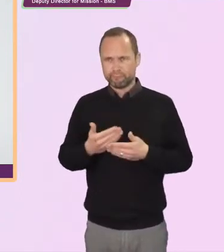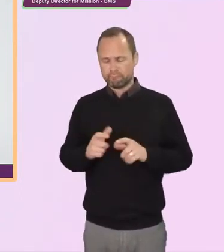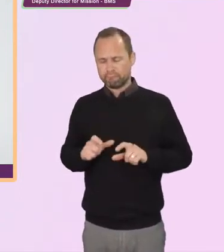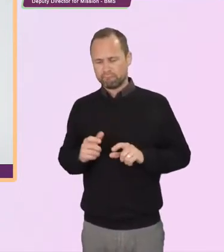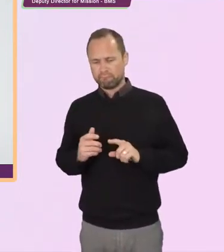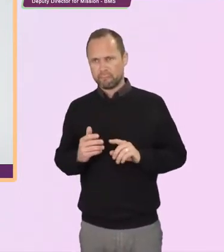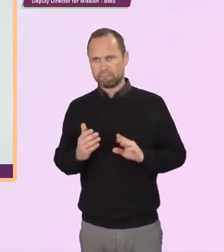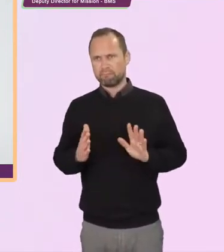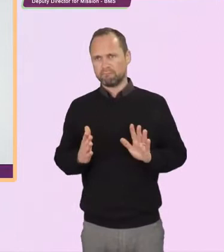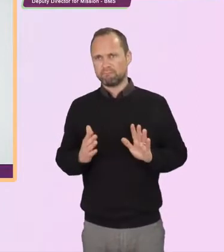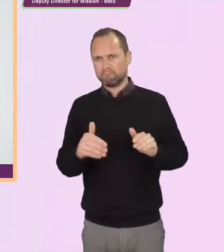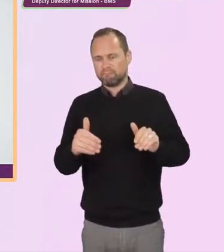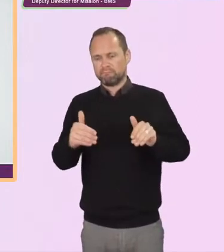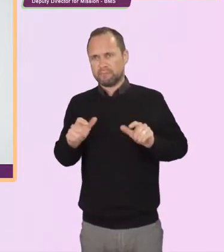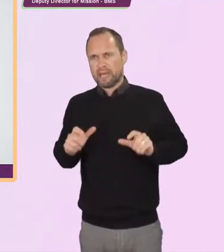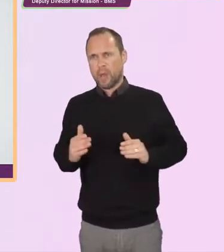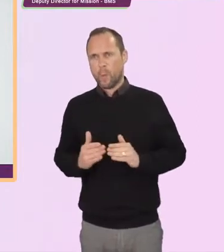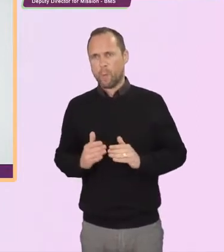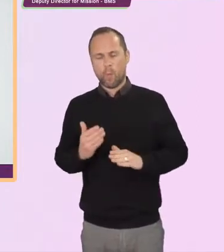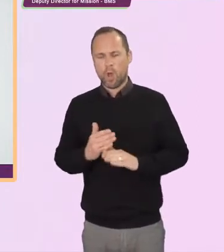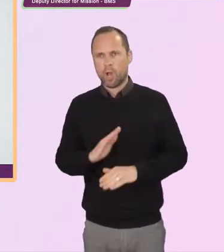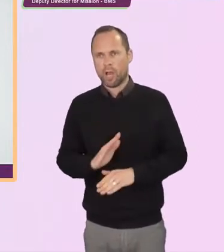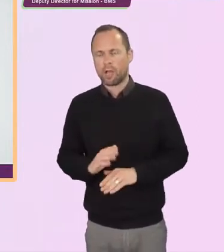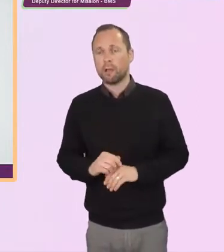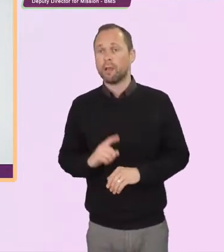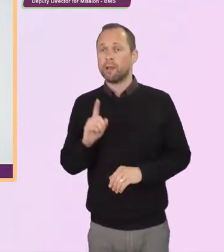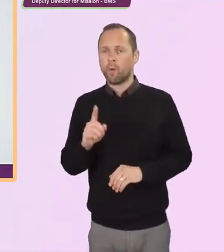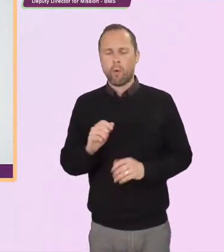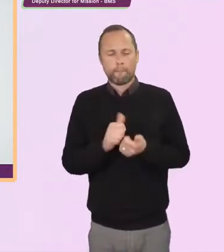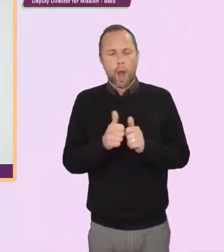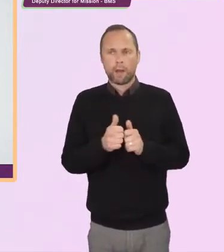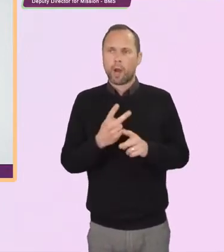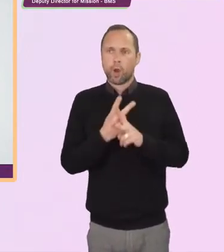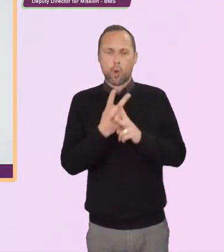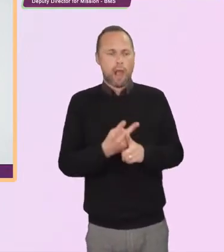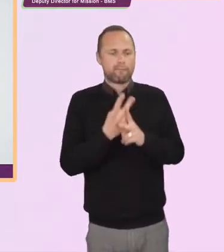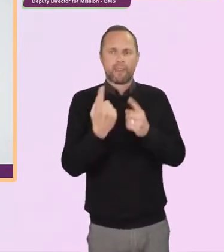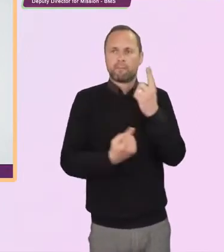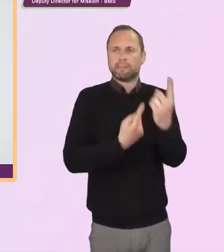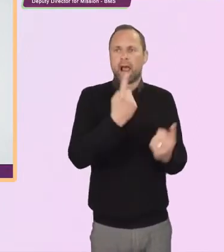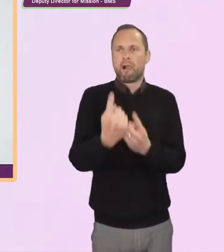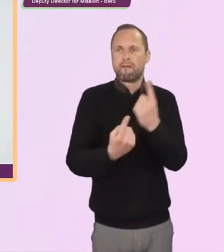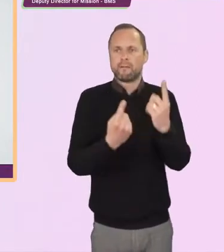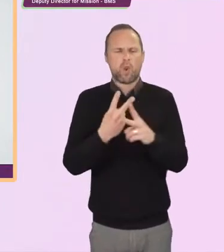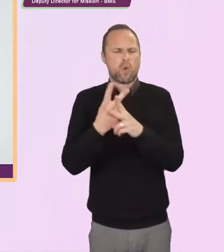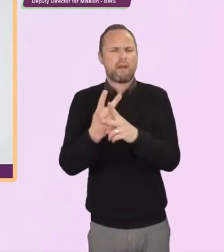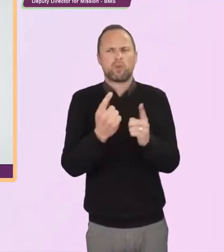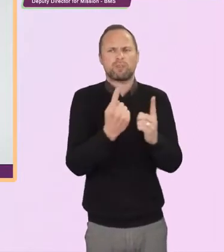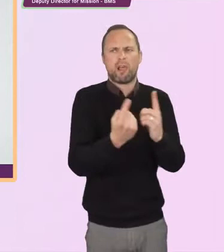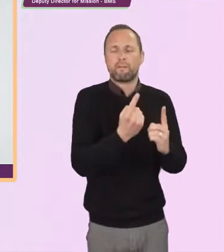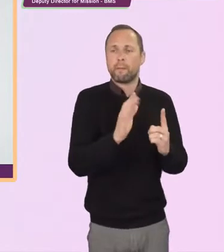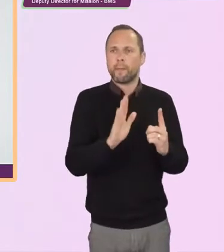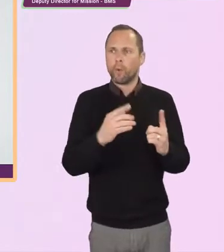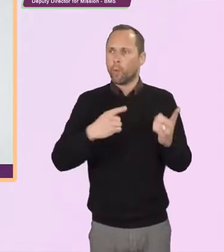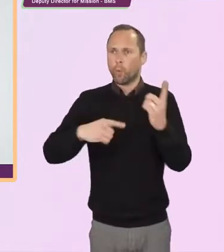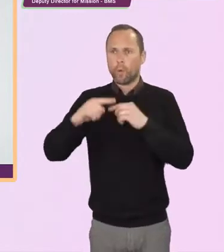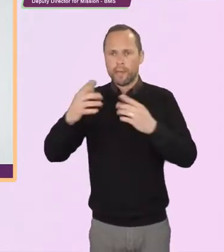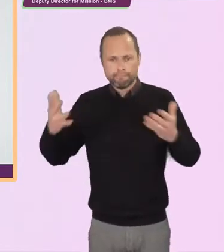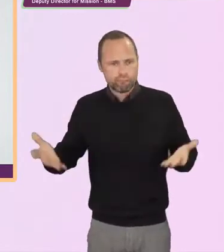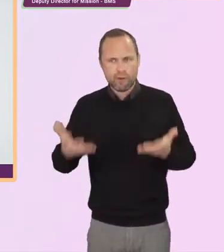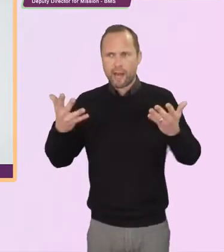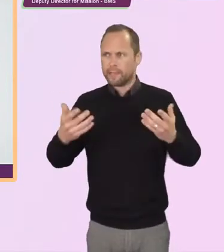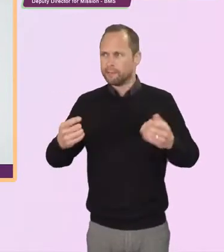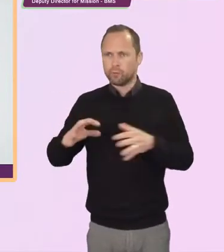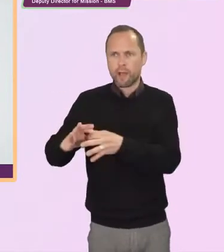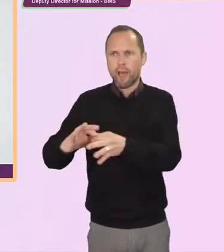world. It could have been the case that partners simply said, we will look after our own. But we rallied and we